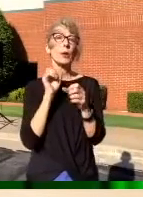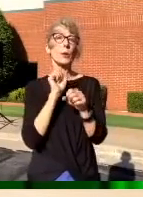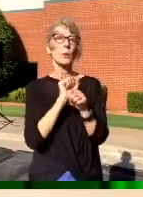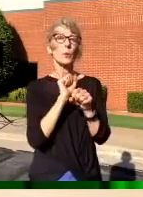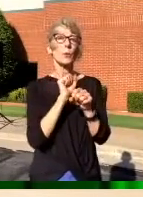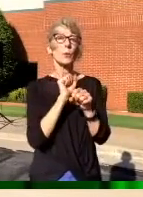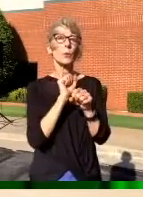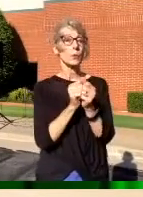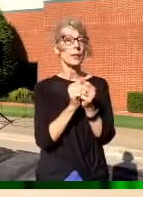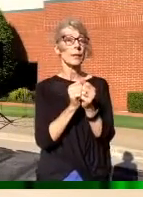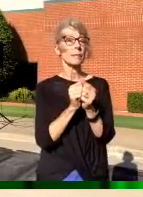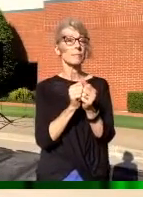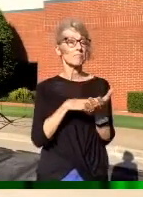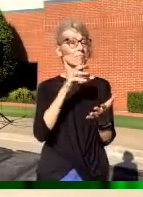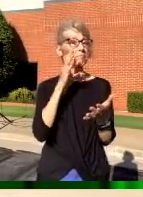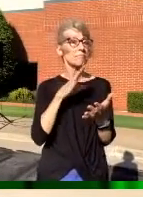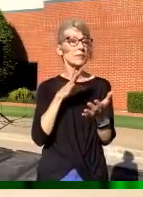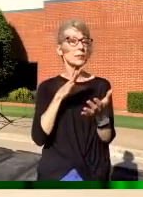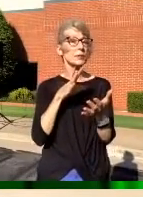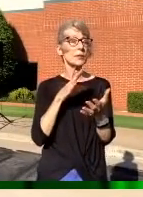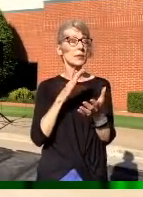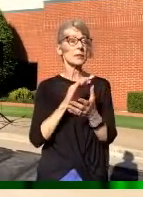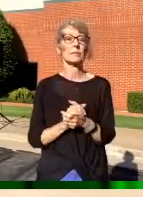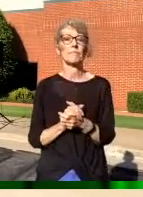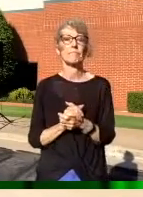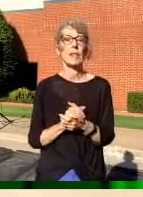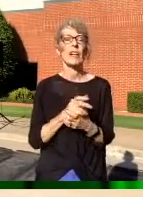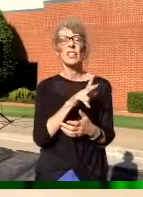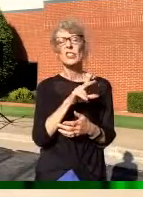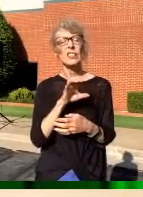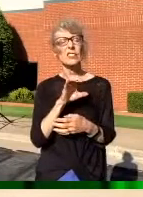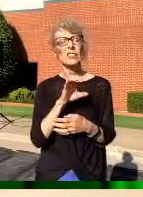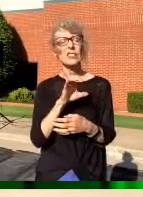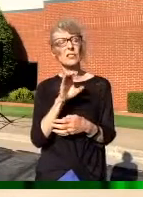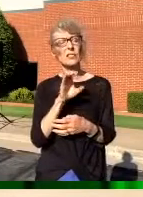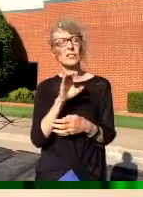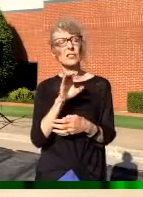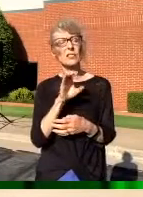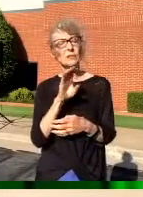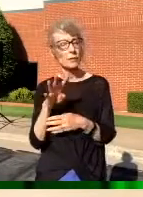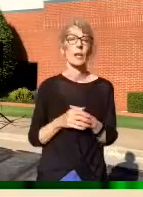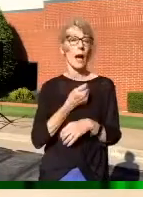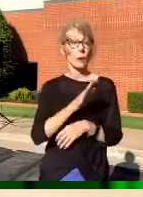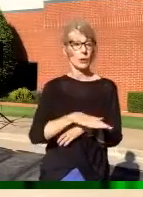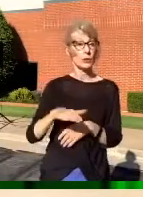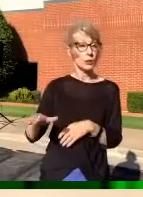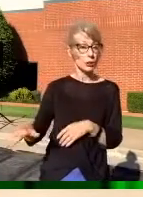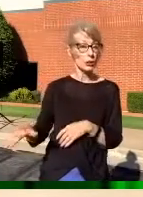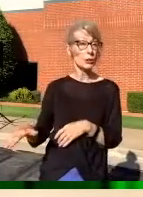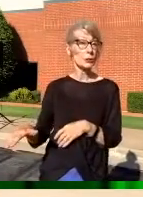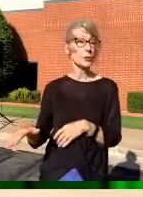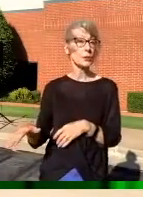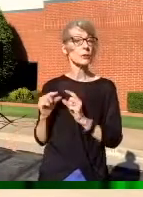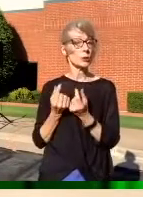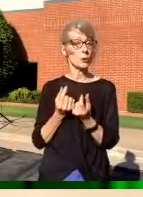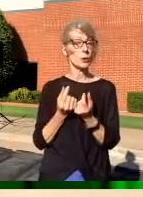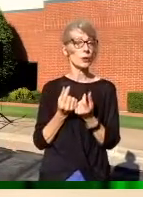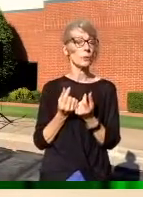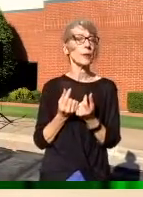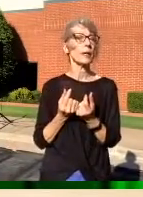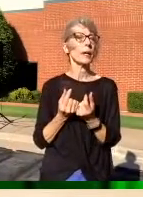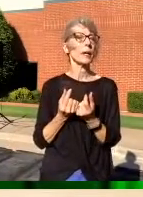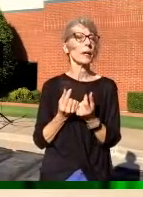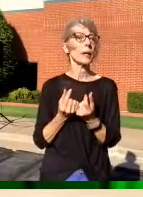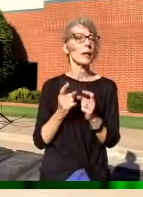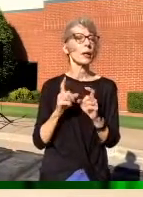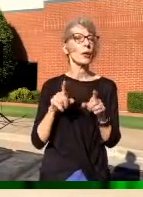summer. Our children's ministry put out 50 VBS boxes, so we took VBS to the neighborhoods, reaching